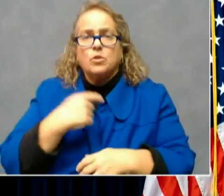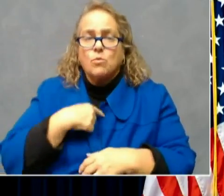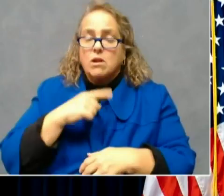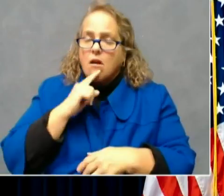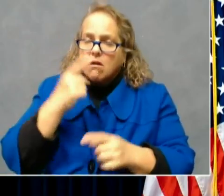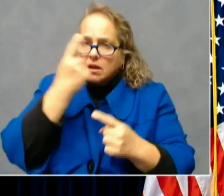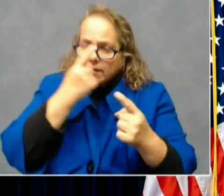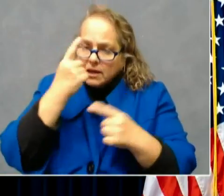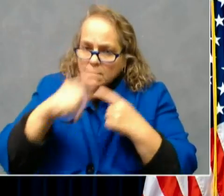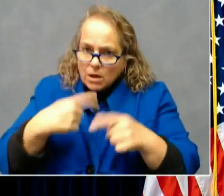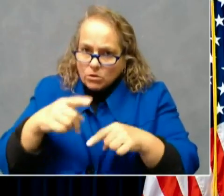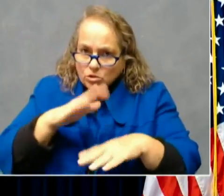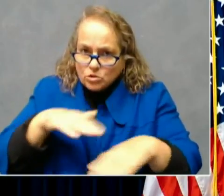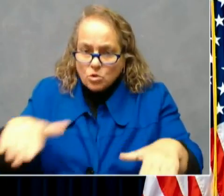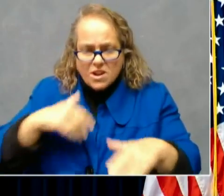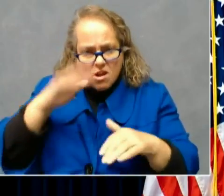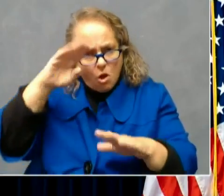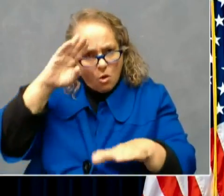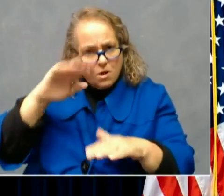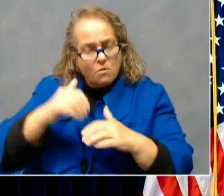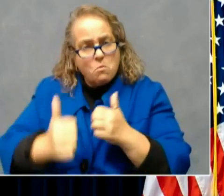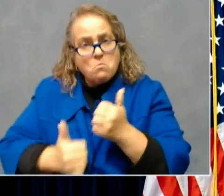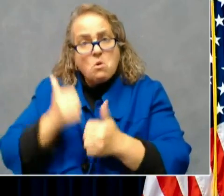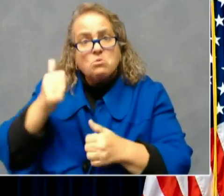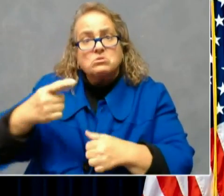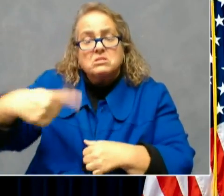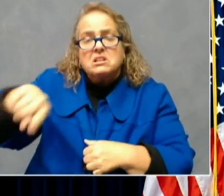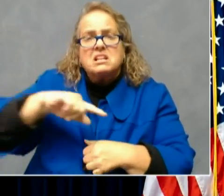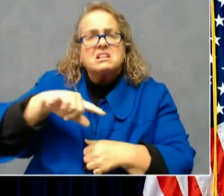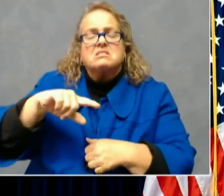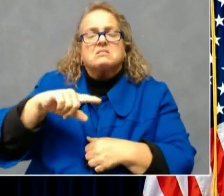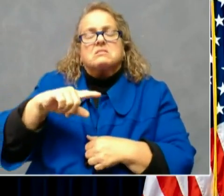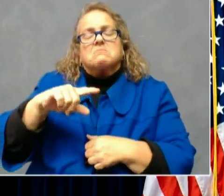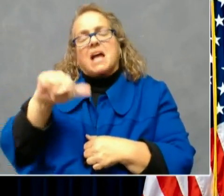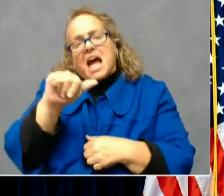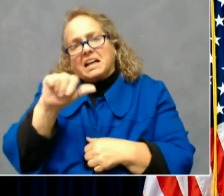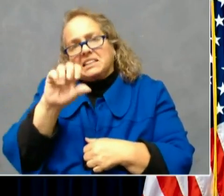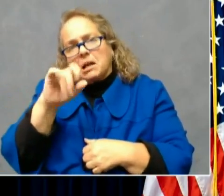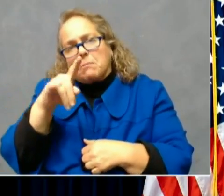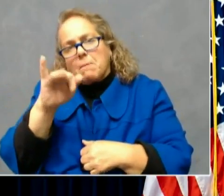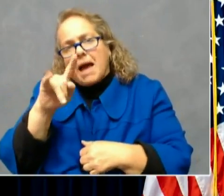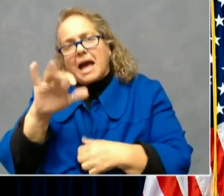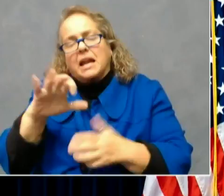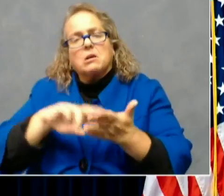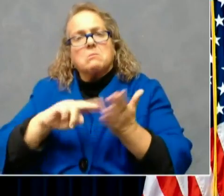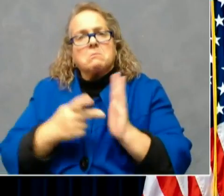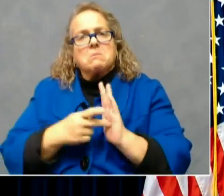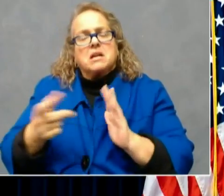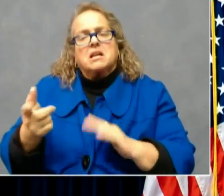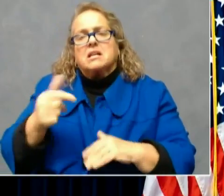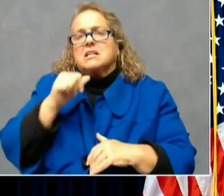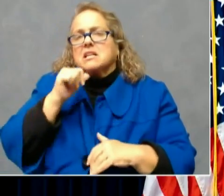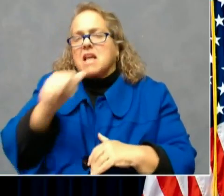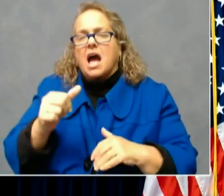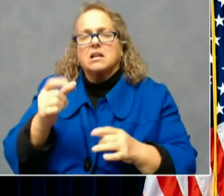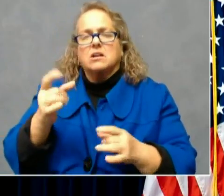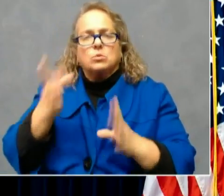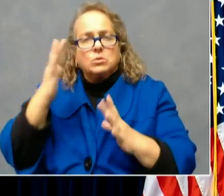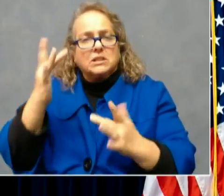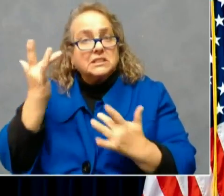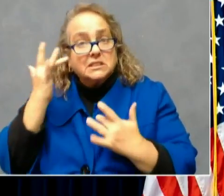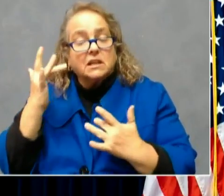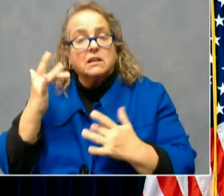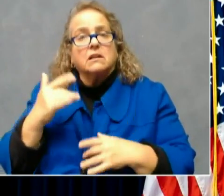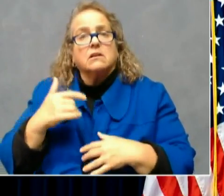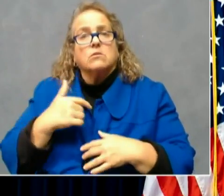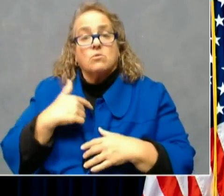of them are asymptomatic. We are fortunate that we've identified who is positive